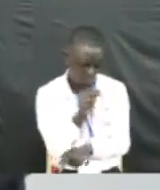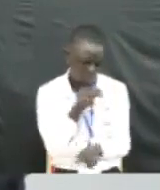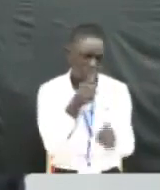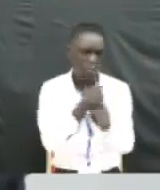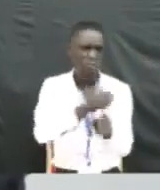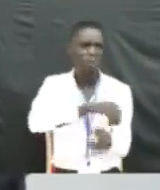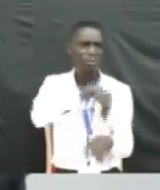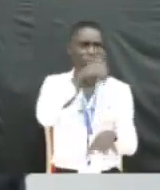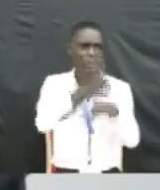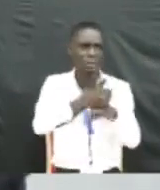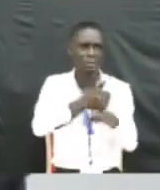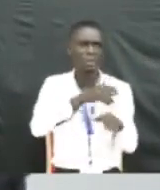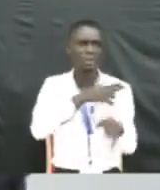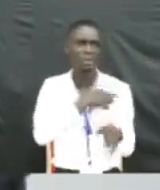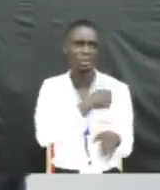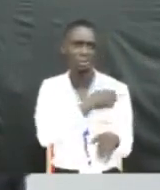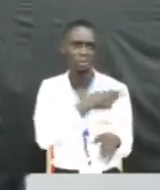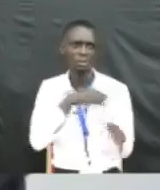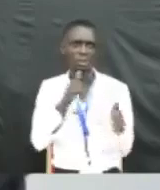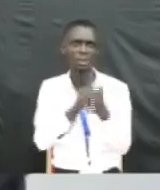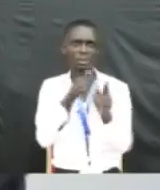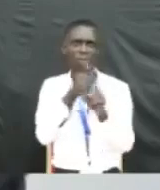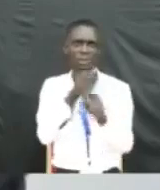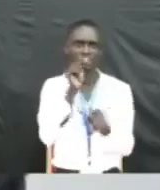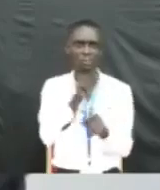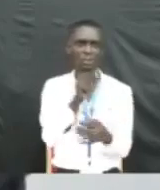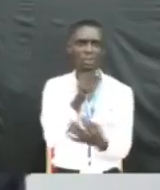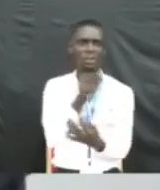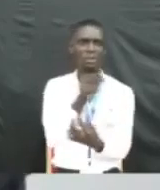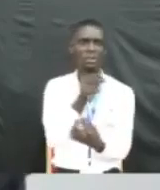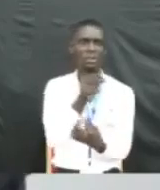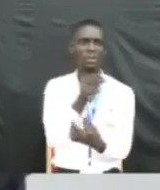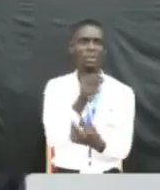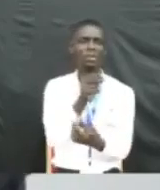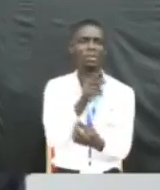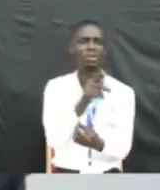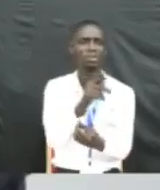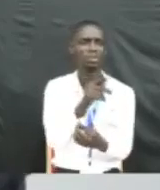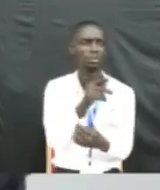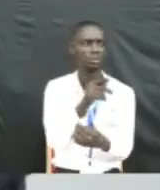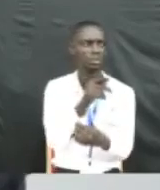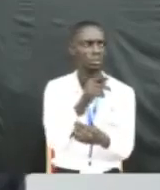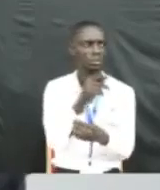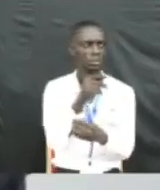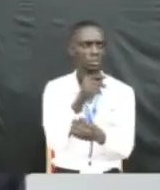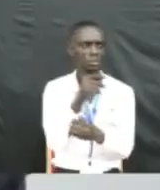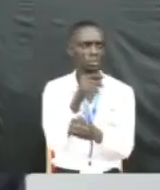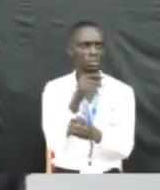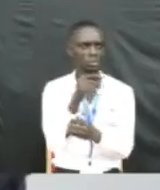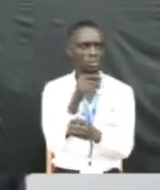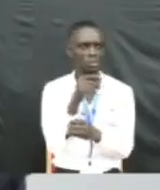the hospitals. They are going to train people. And Father,